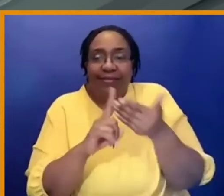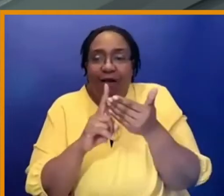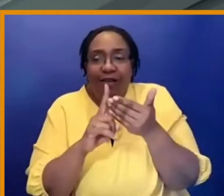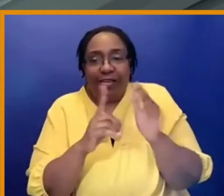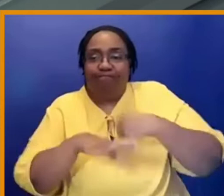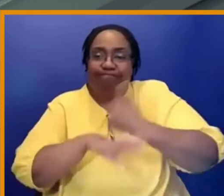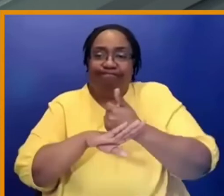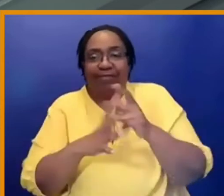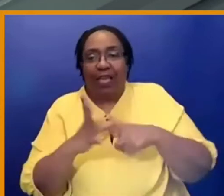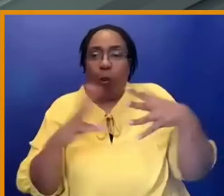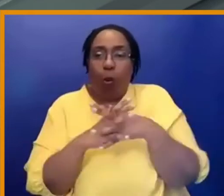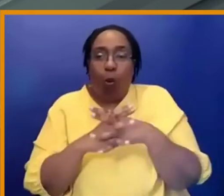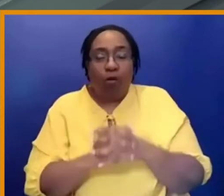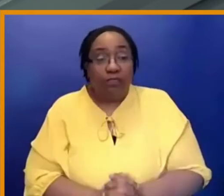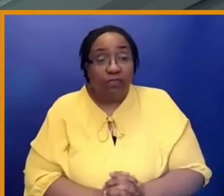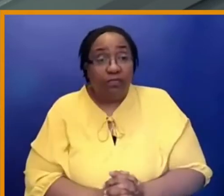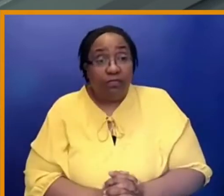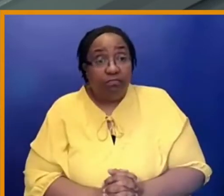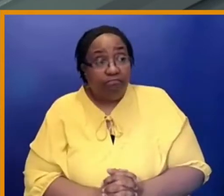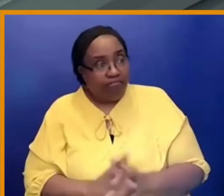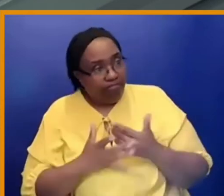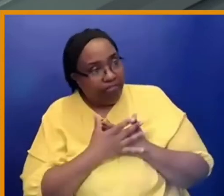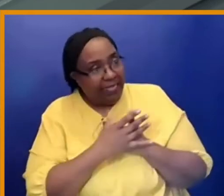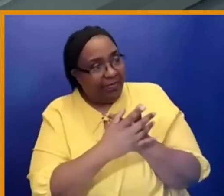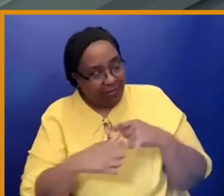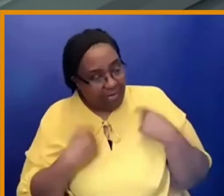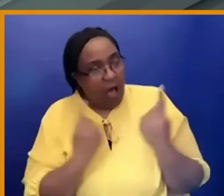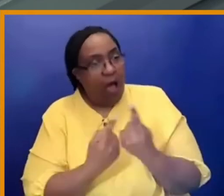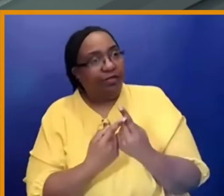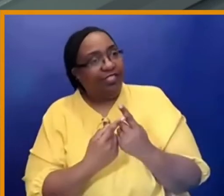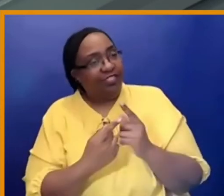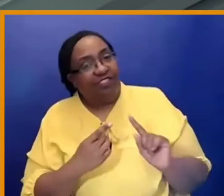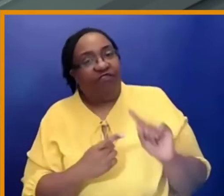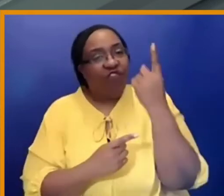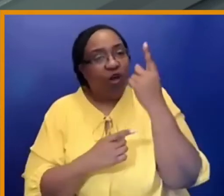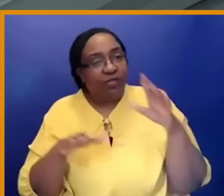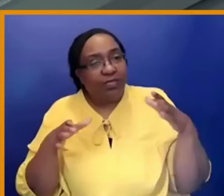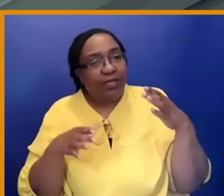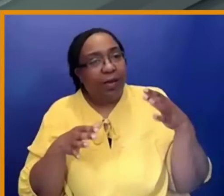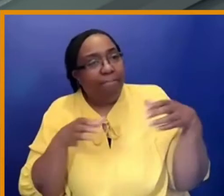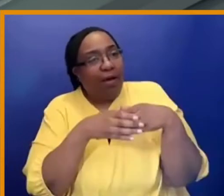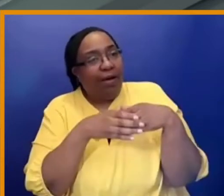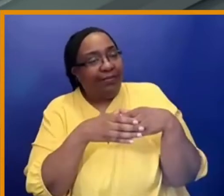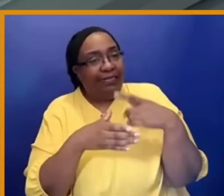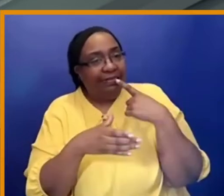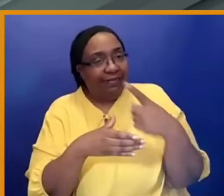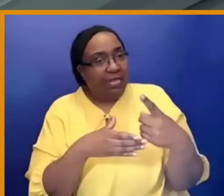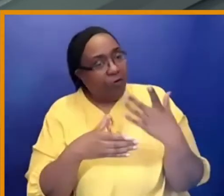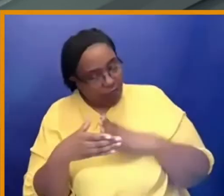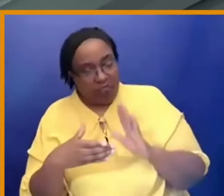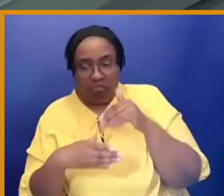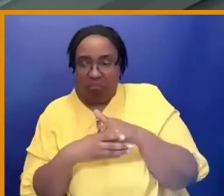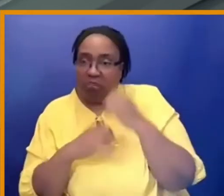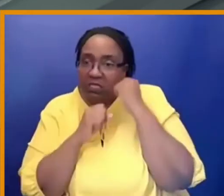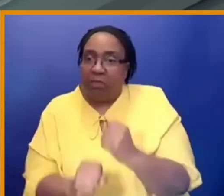biodiversity. And it was the Liberal Democrats who were the first major party to include a commitment to a Nature Act to set such